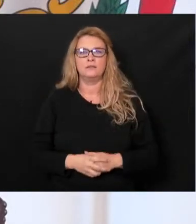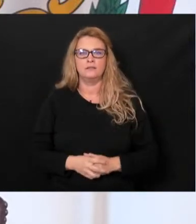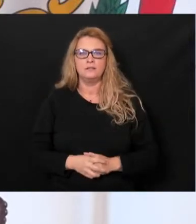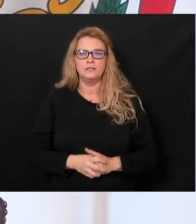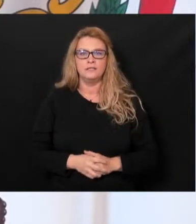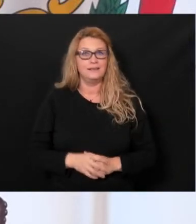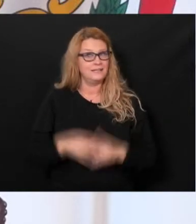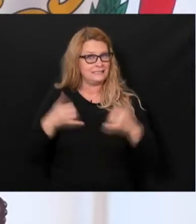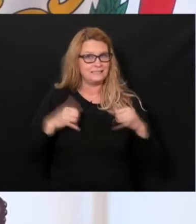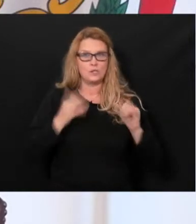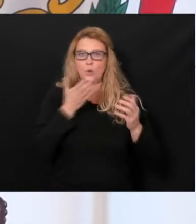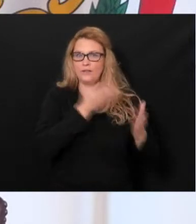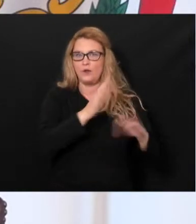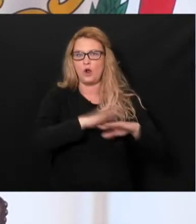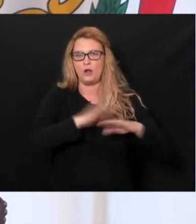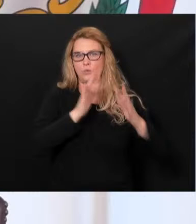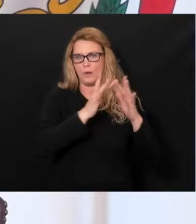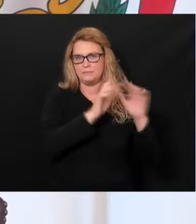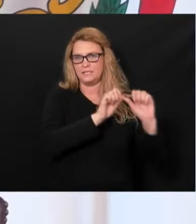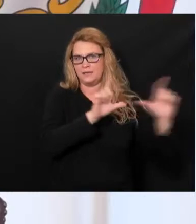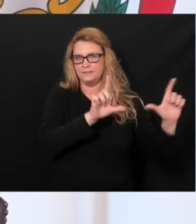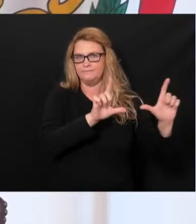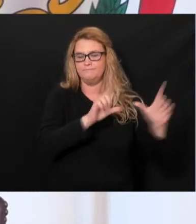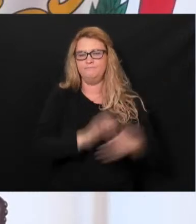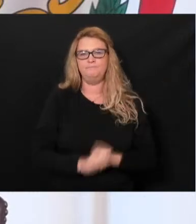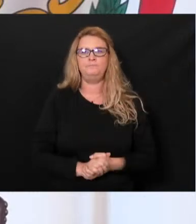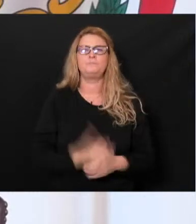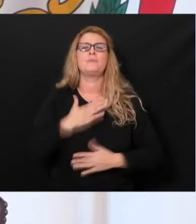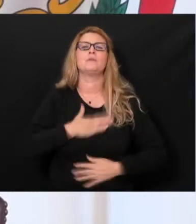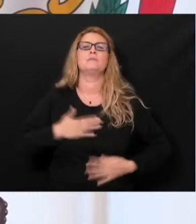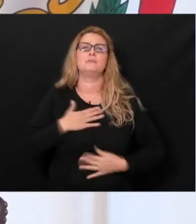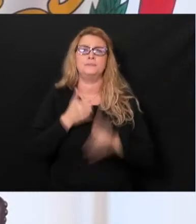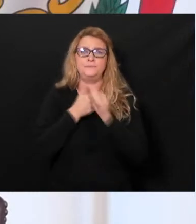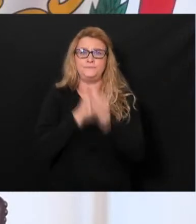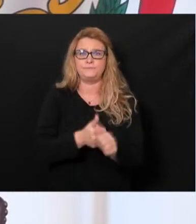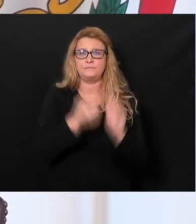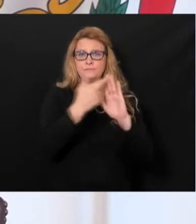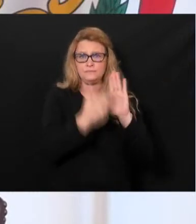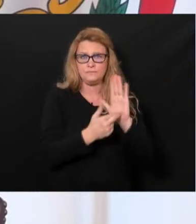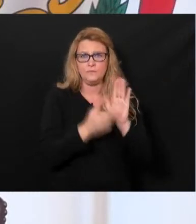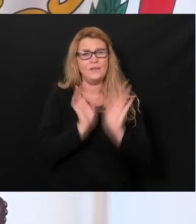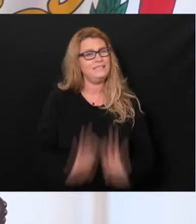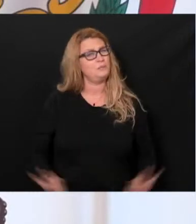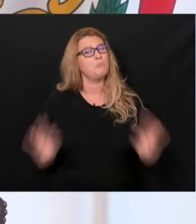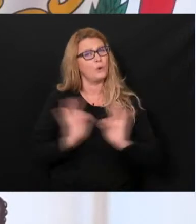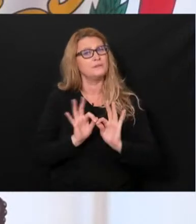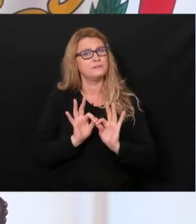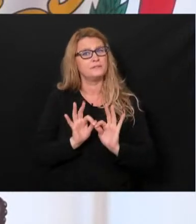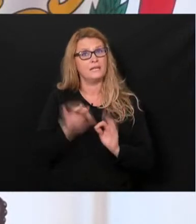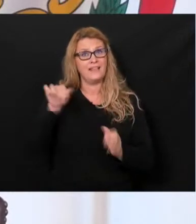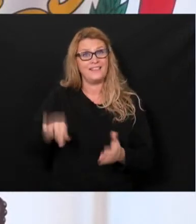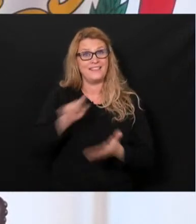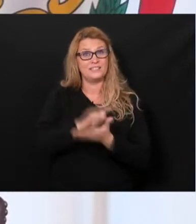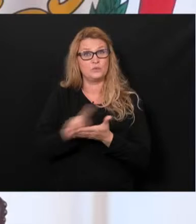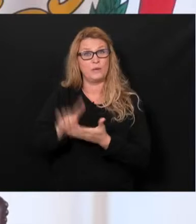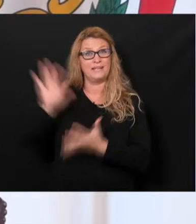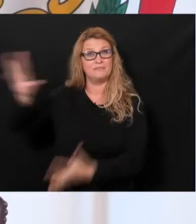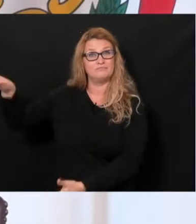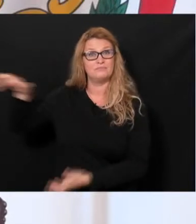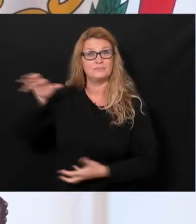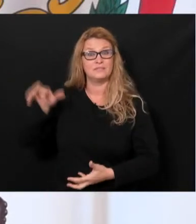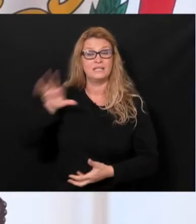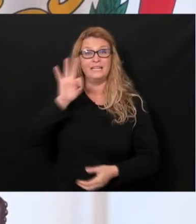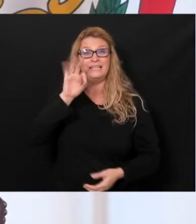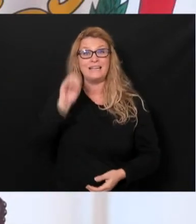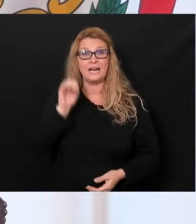all that's up there. Please follow those guidelines. It's really important. You know, this week's allocation, we're now up to